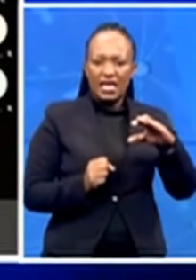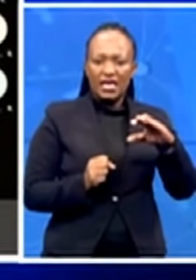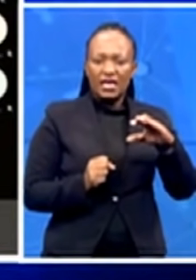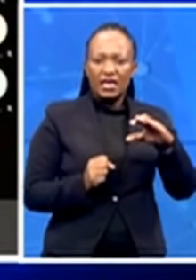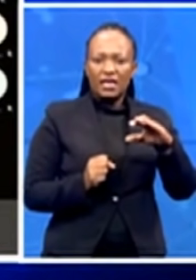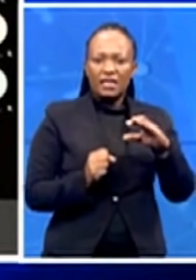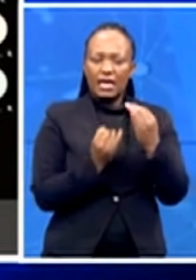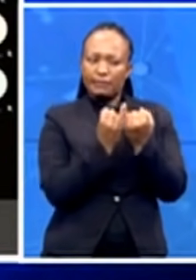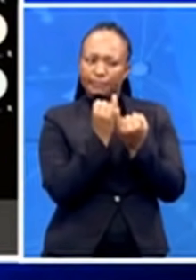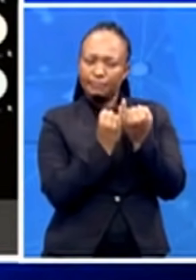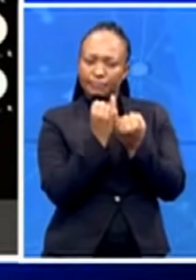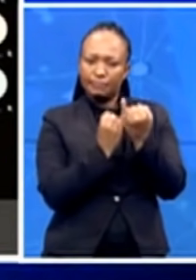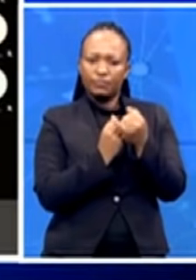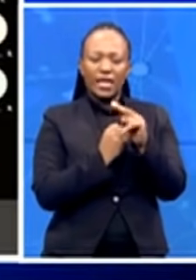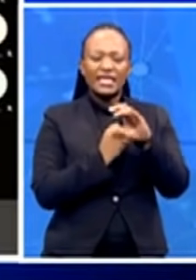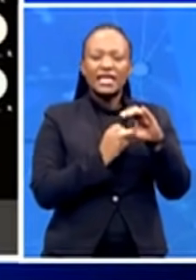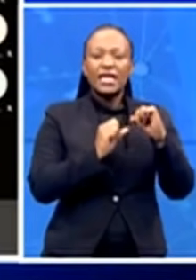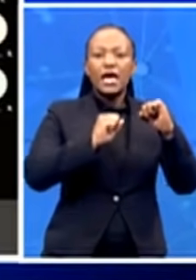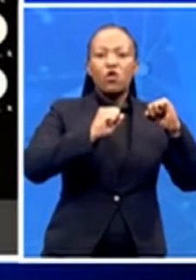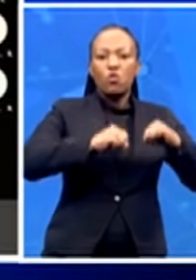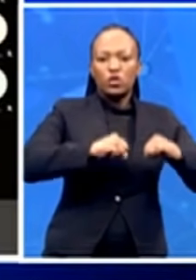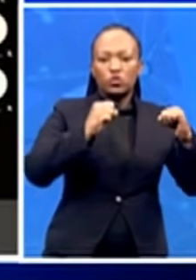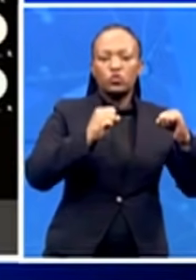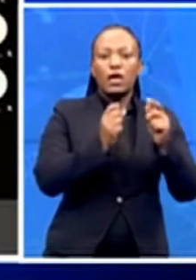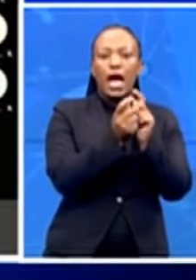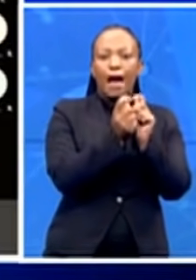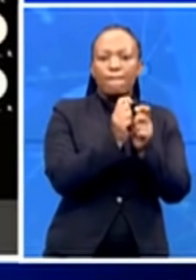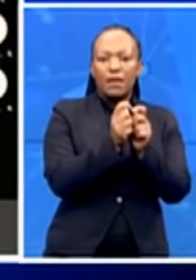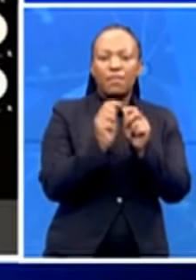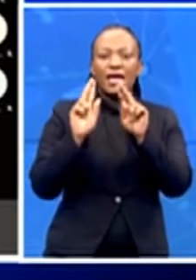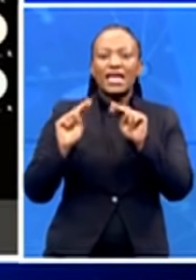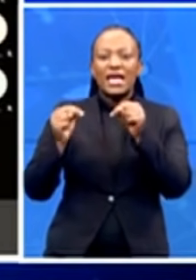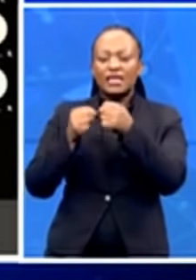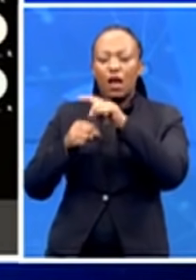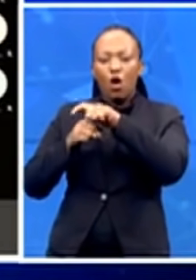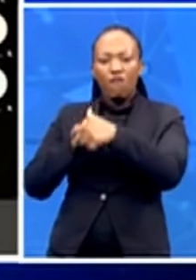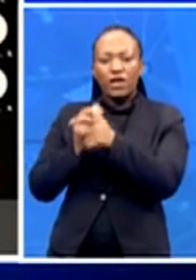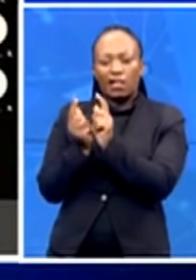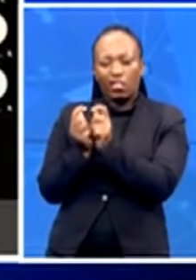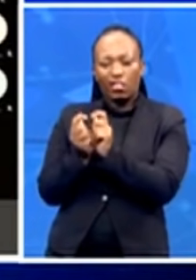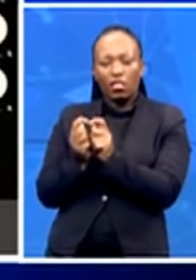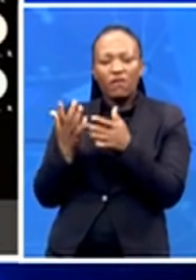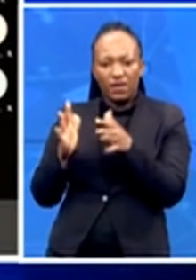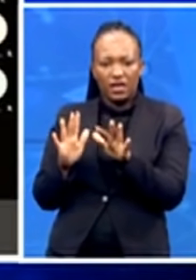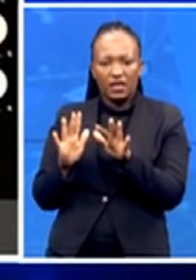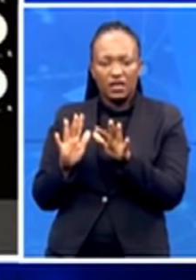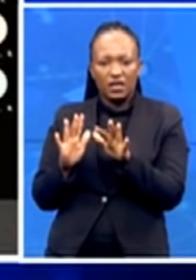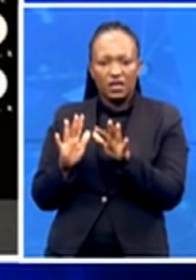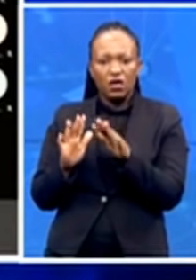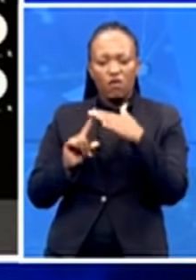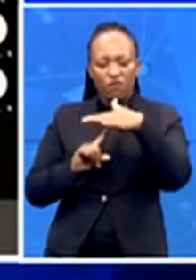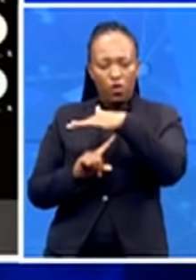resolution amended the National Conference resolutions under circumstances when the NEC was